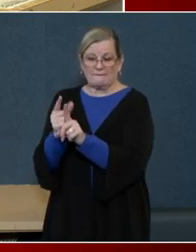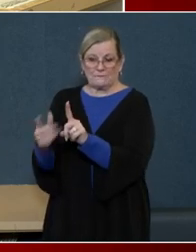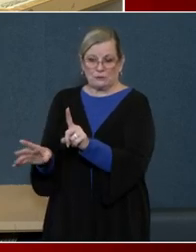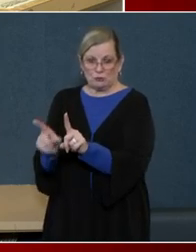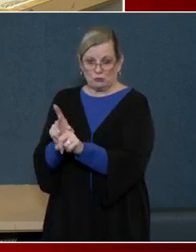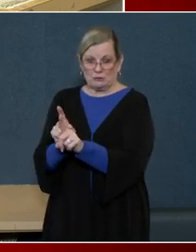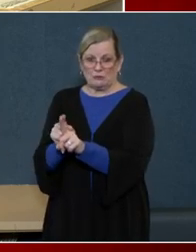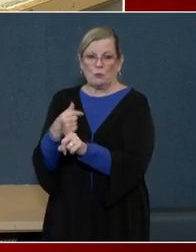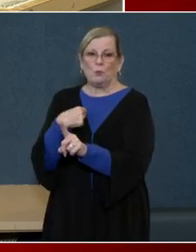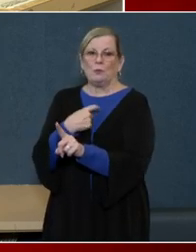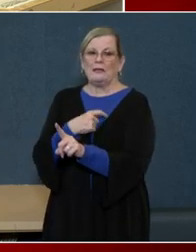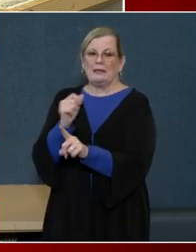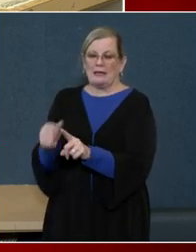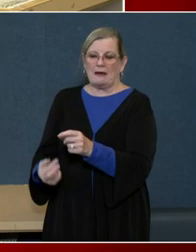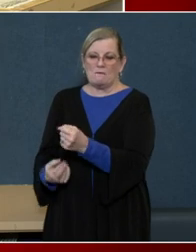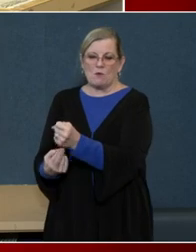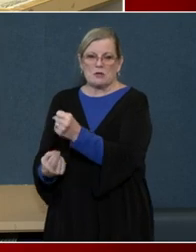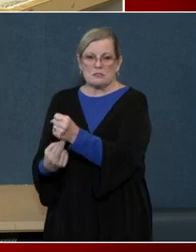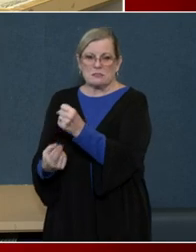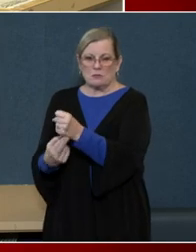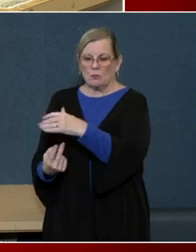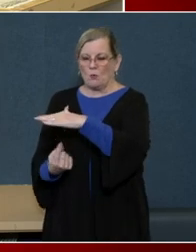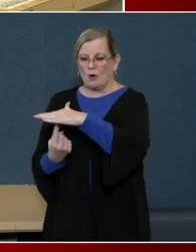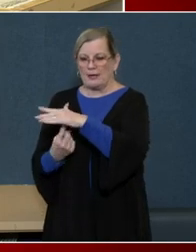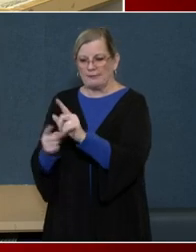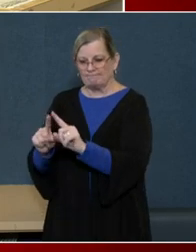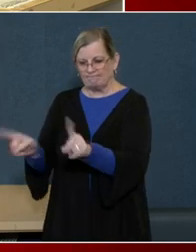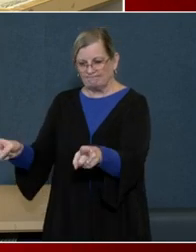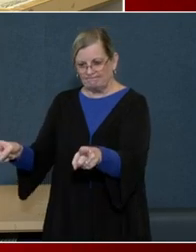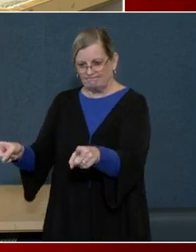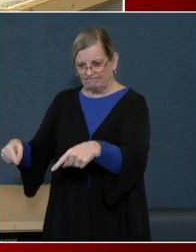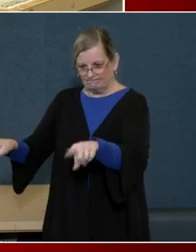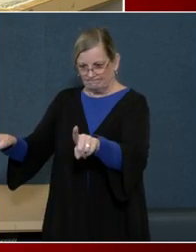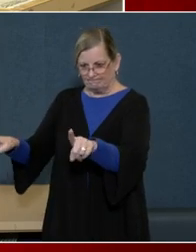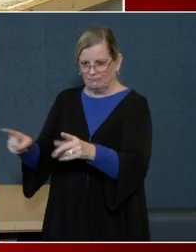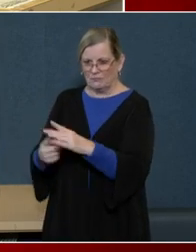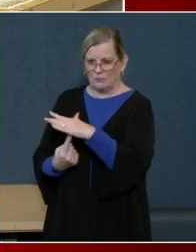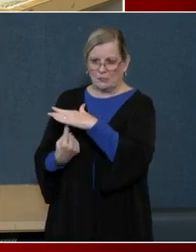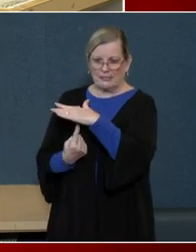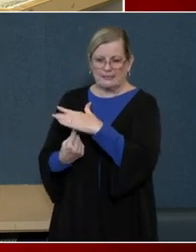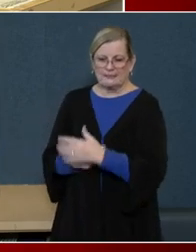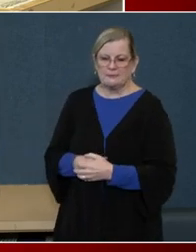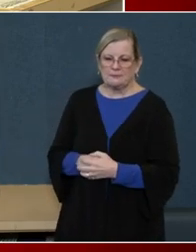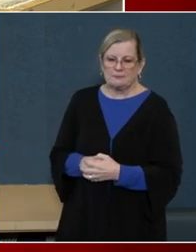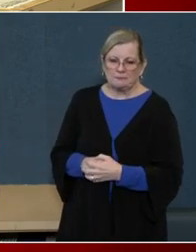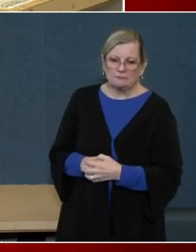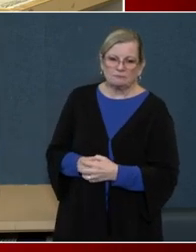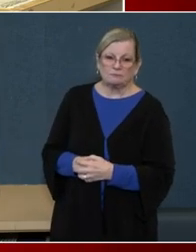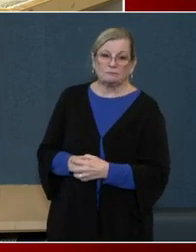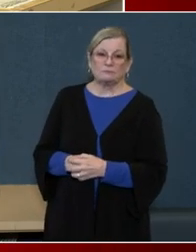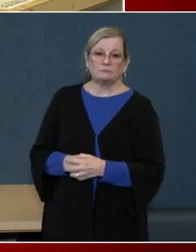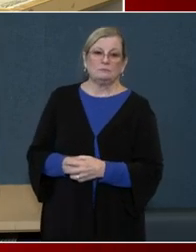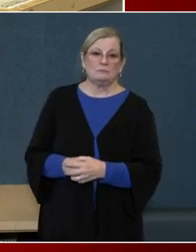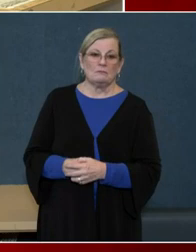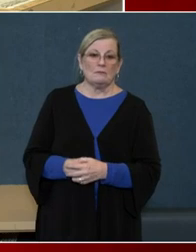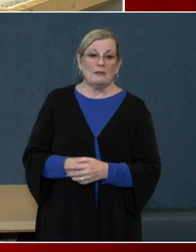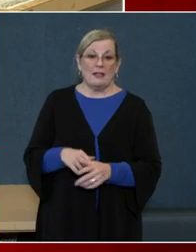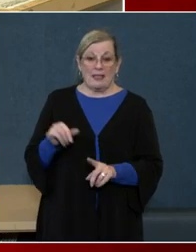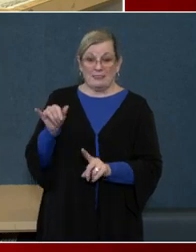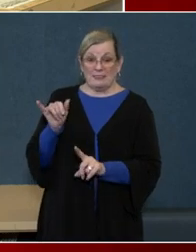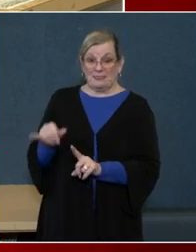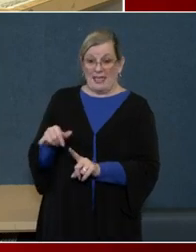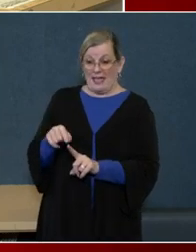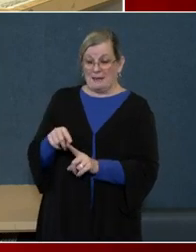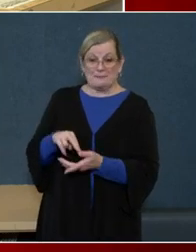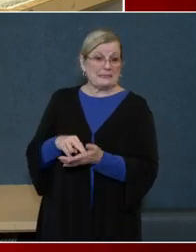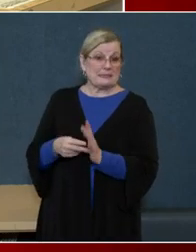that situation, regardless of an individual who is a close contact, has been defined already today as being within 6 feet for at